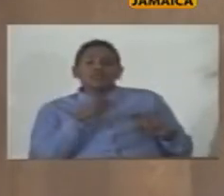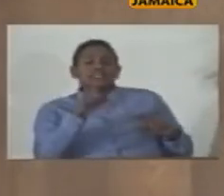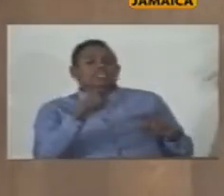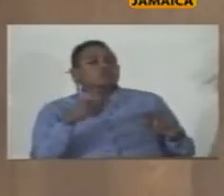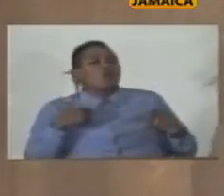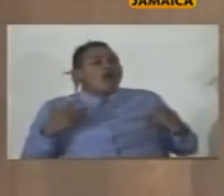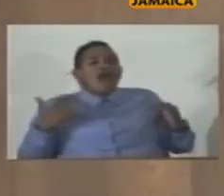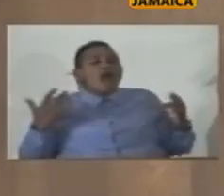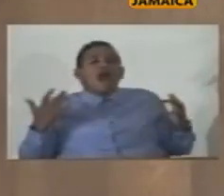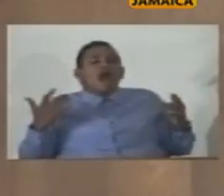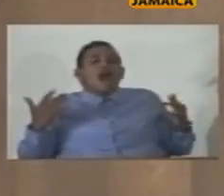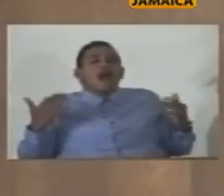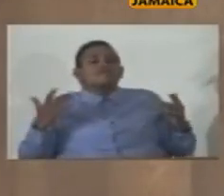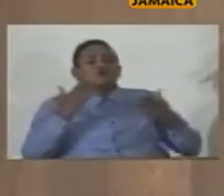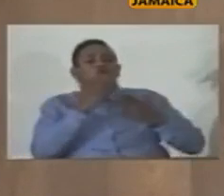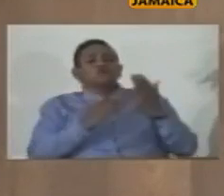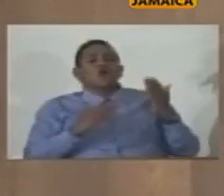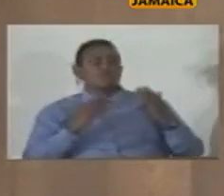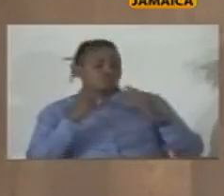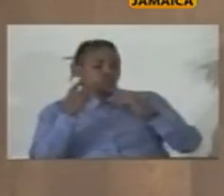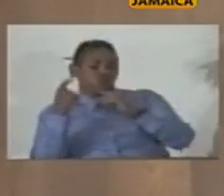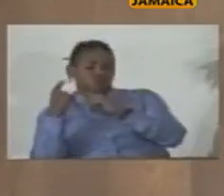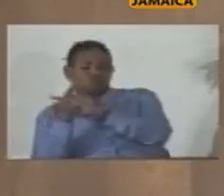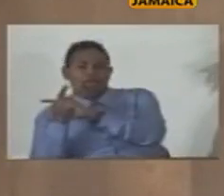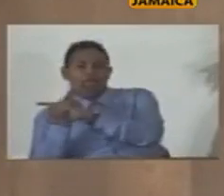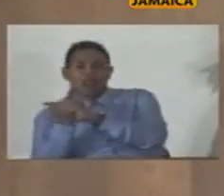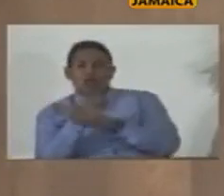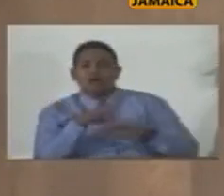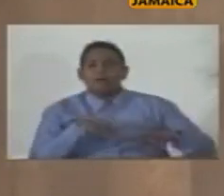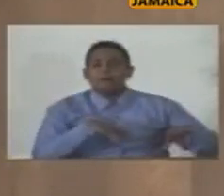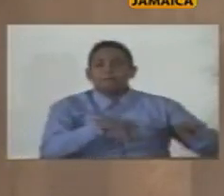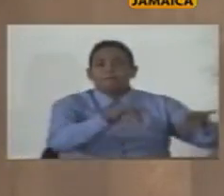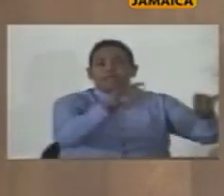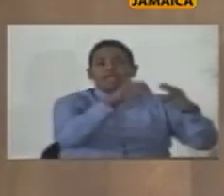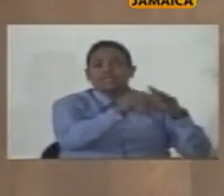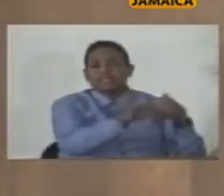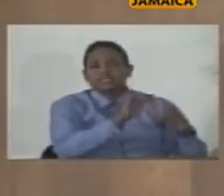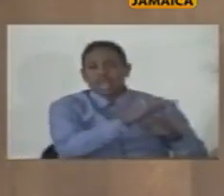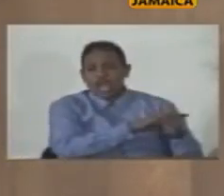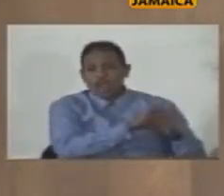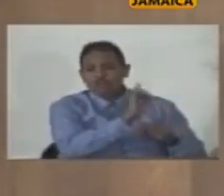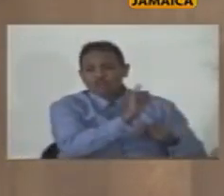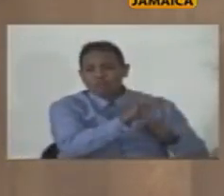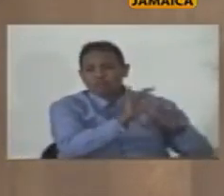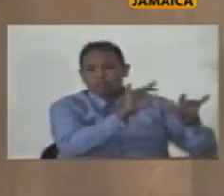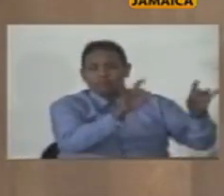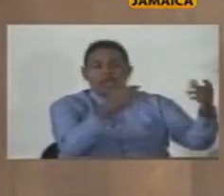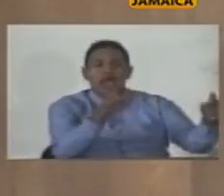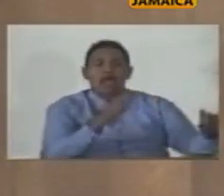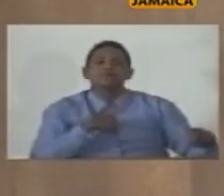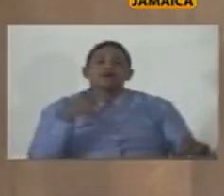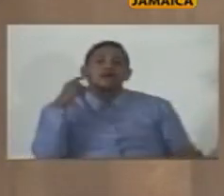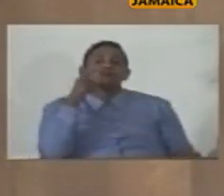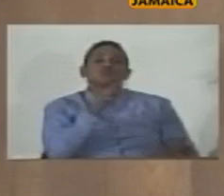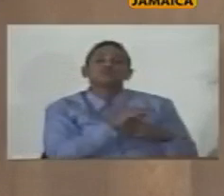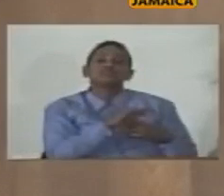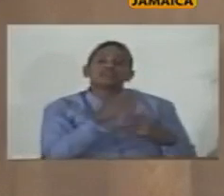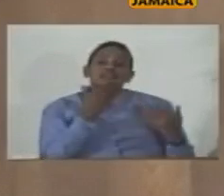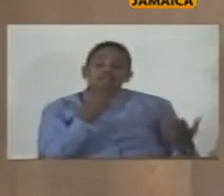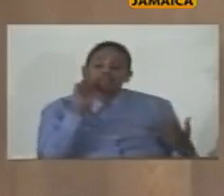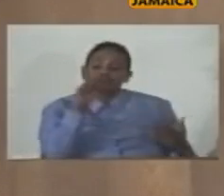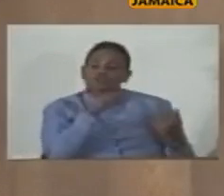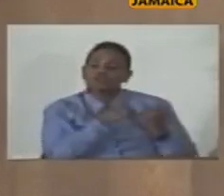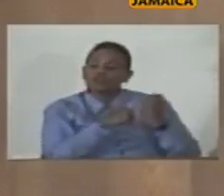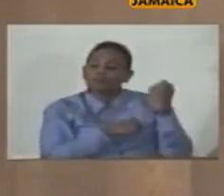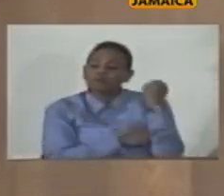some regular pickup in these areas. I hear you, Minister, and I thank you for your support and your